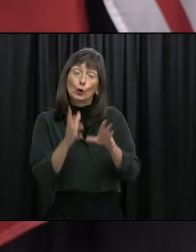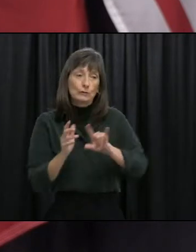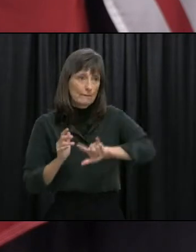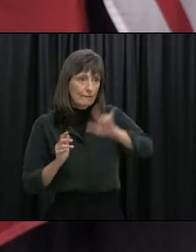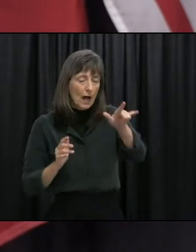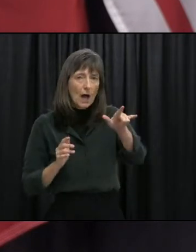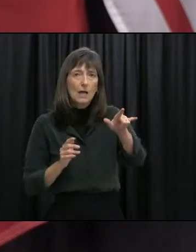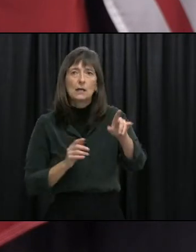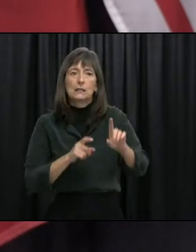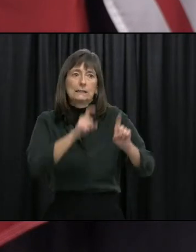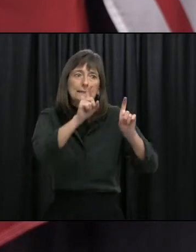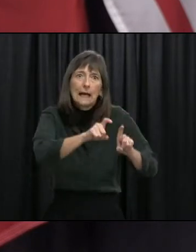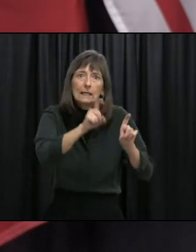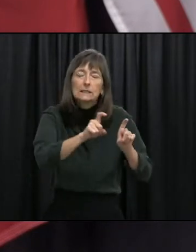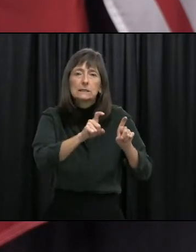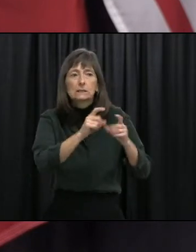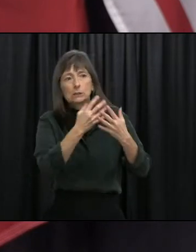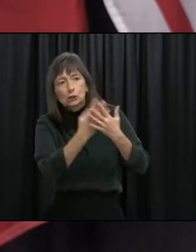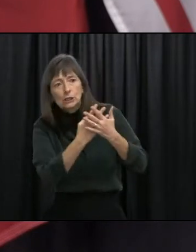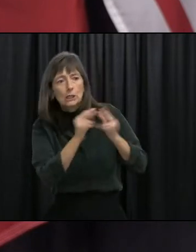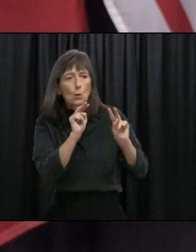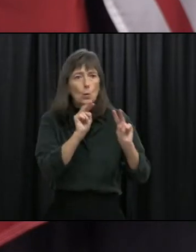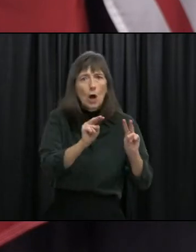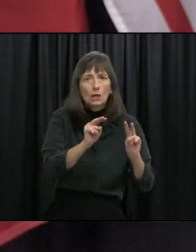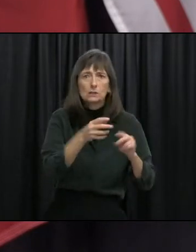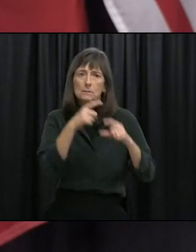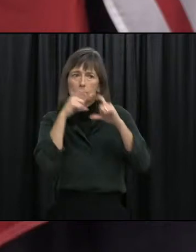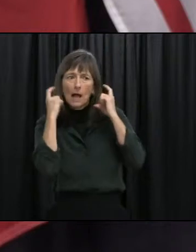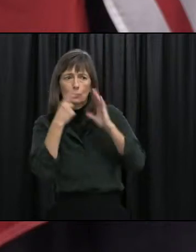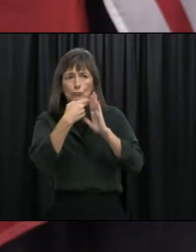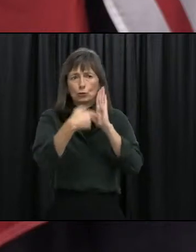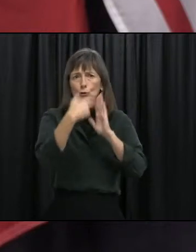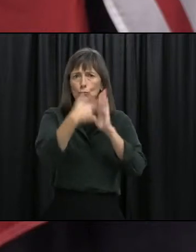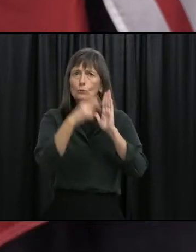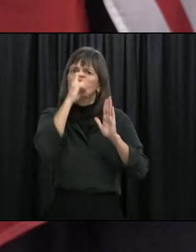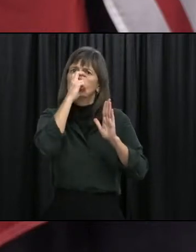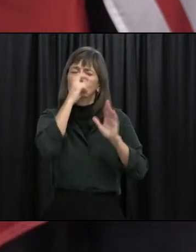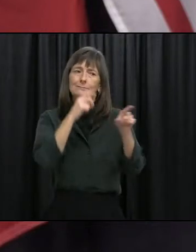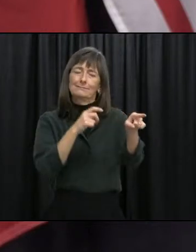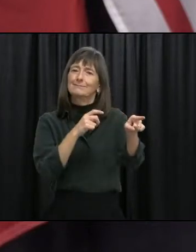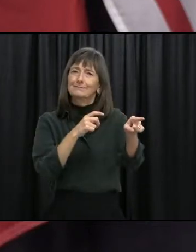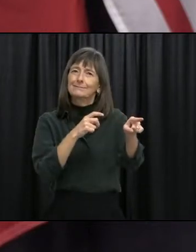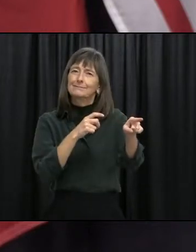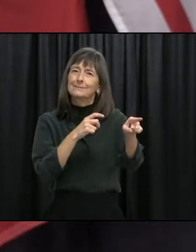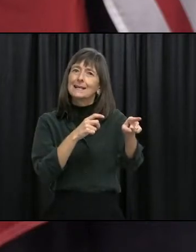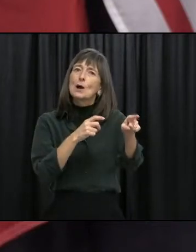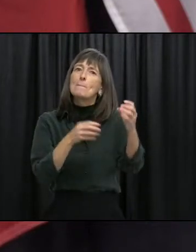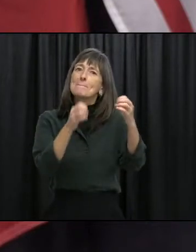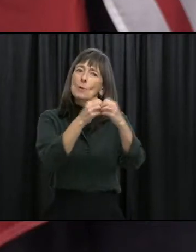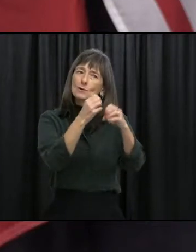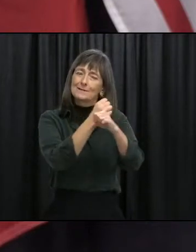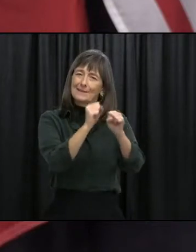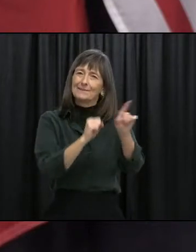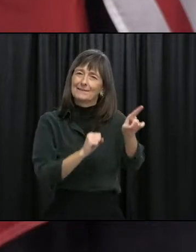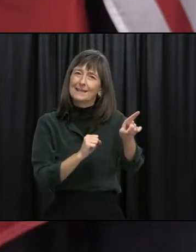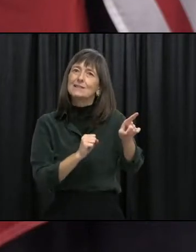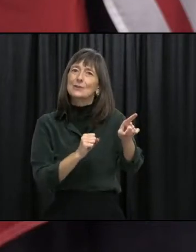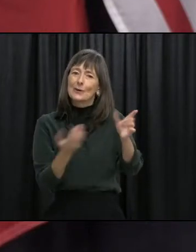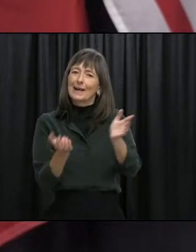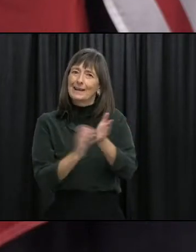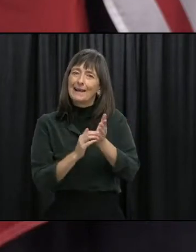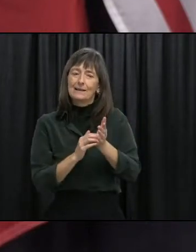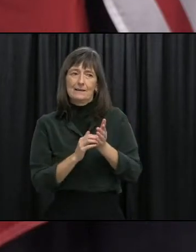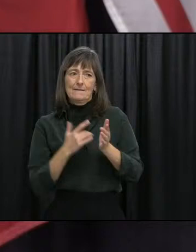that rotational workers do when they're on their job site. So I think that was also a significant mitigating